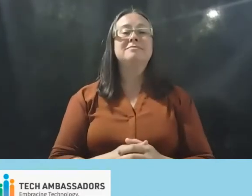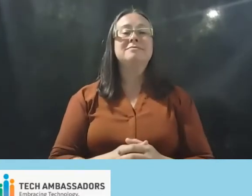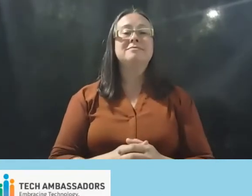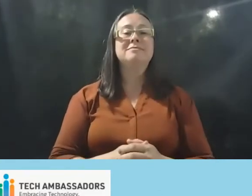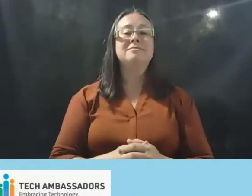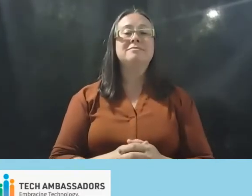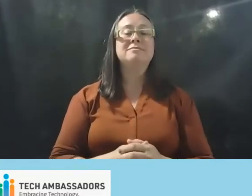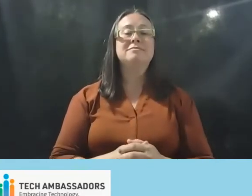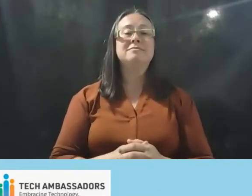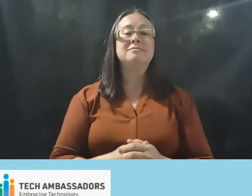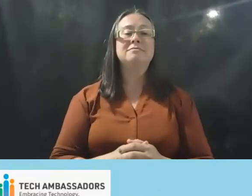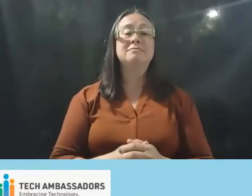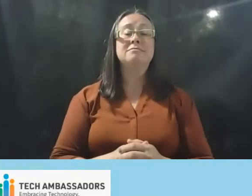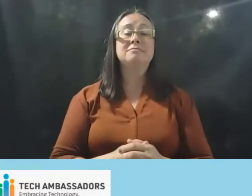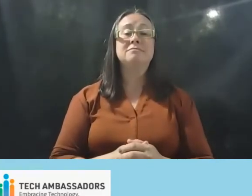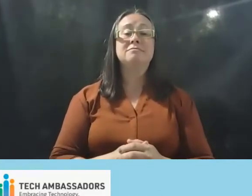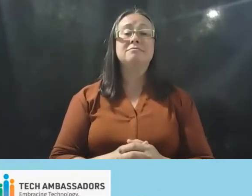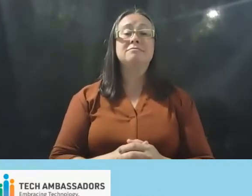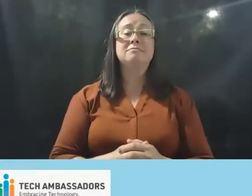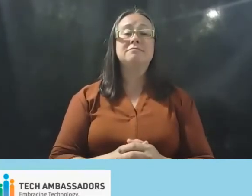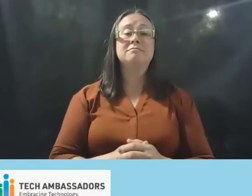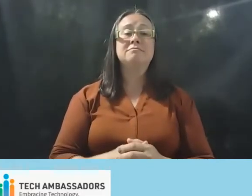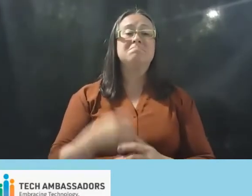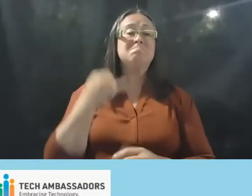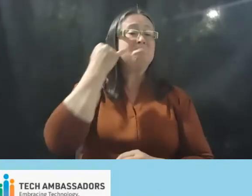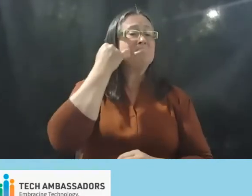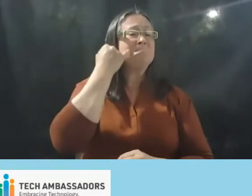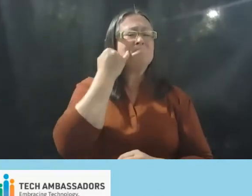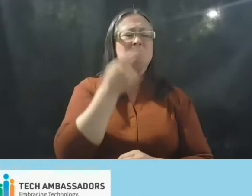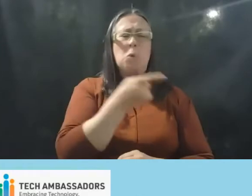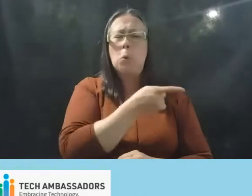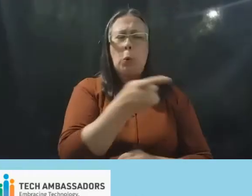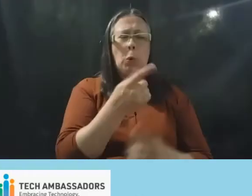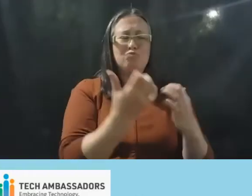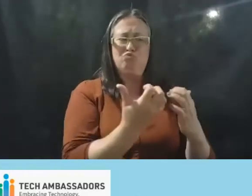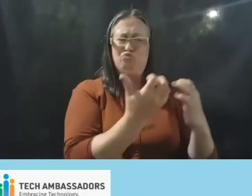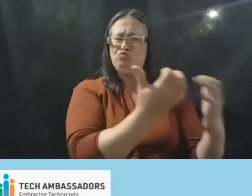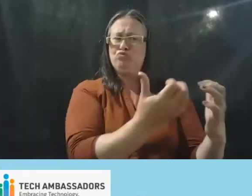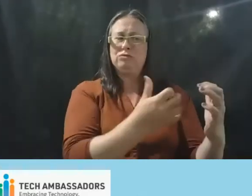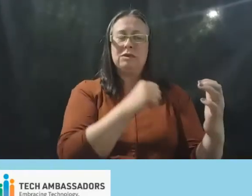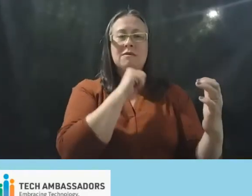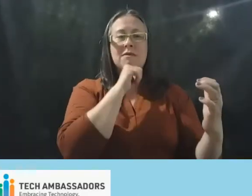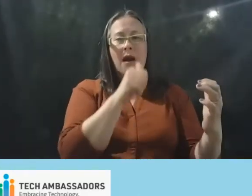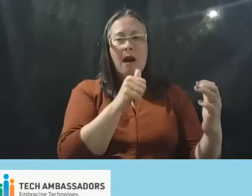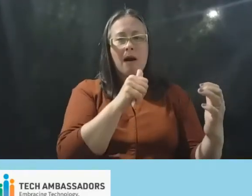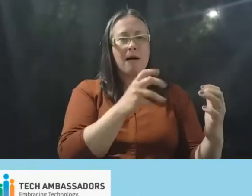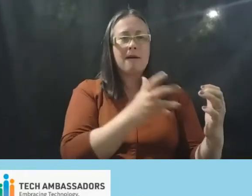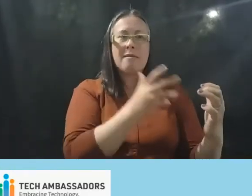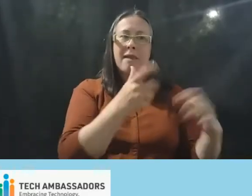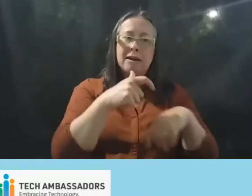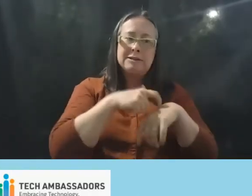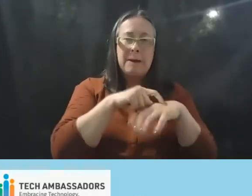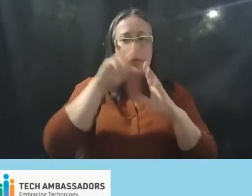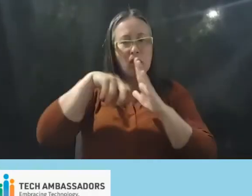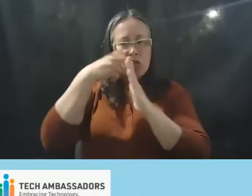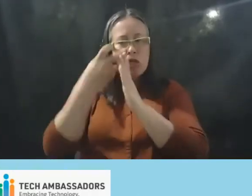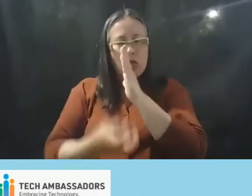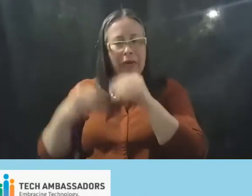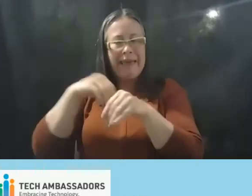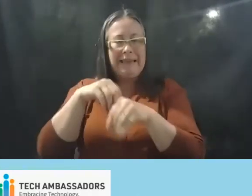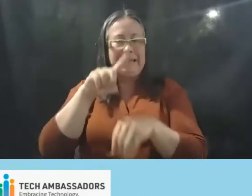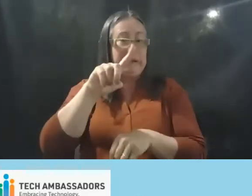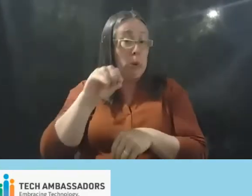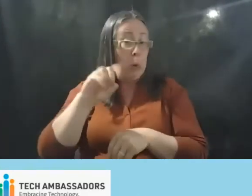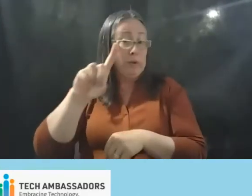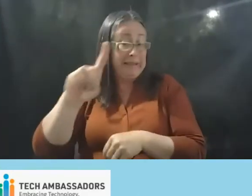For those of you who may not, spend an awful lot of time in the DoDD world of supportive technology, we'll